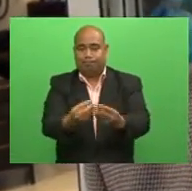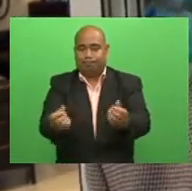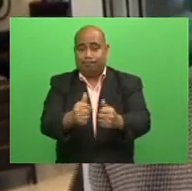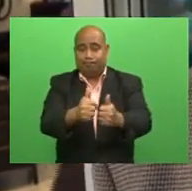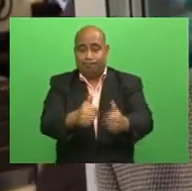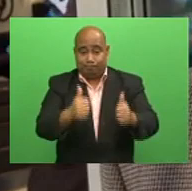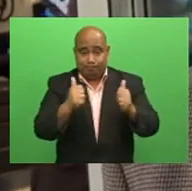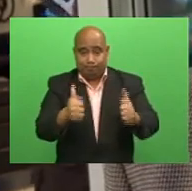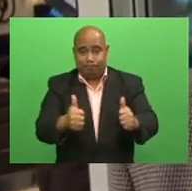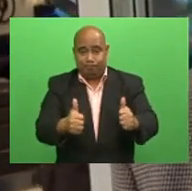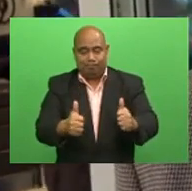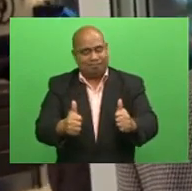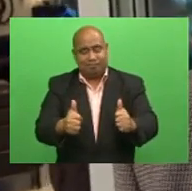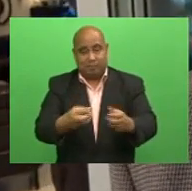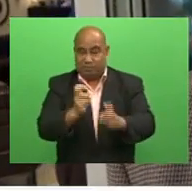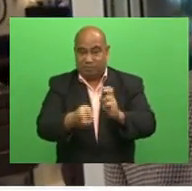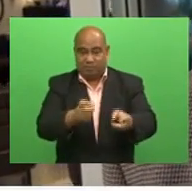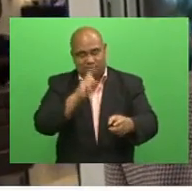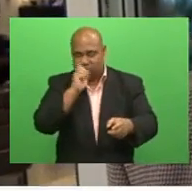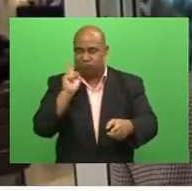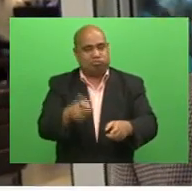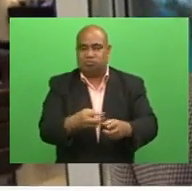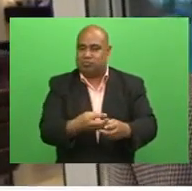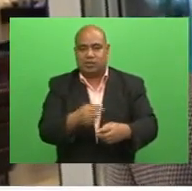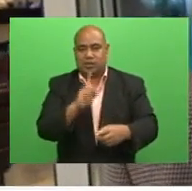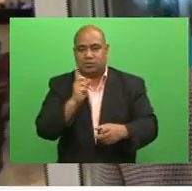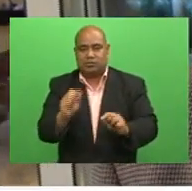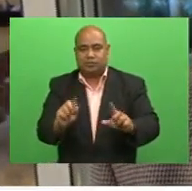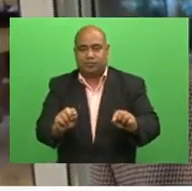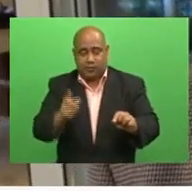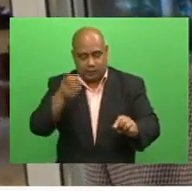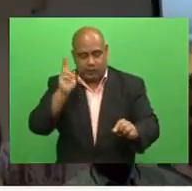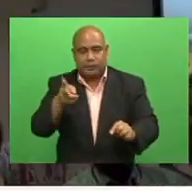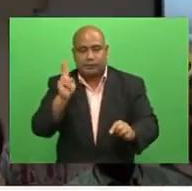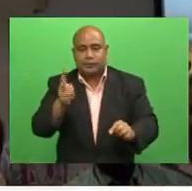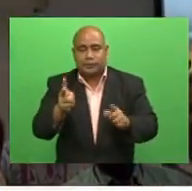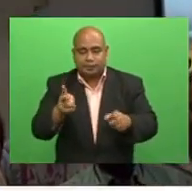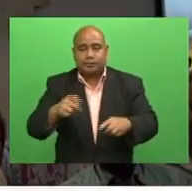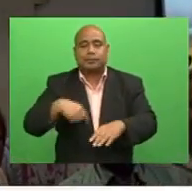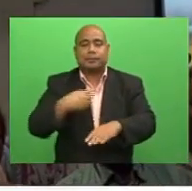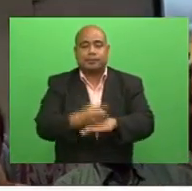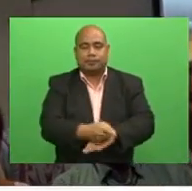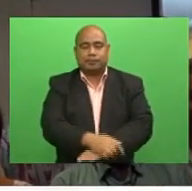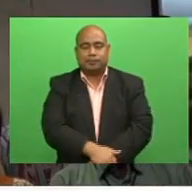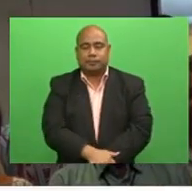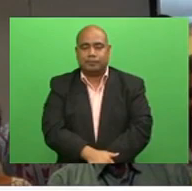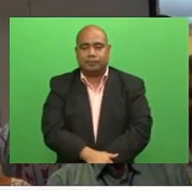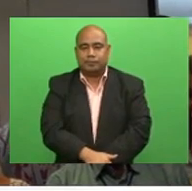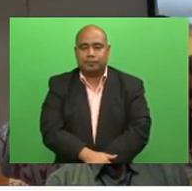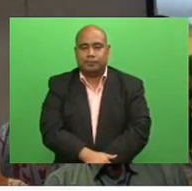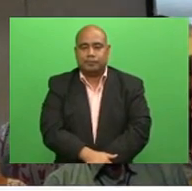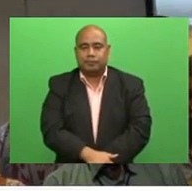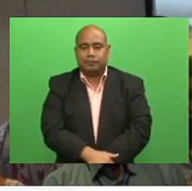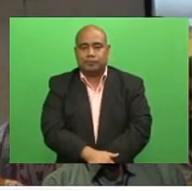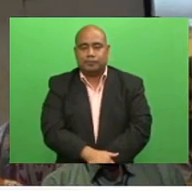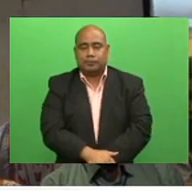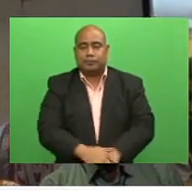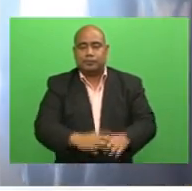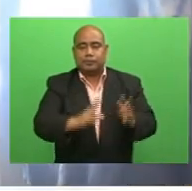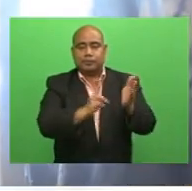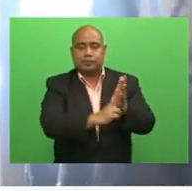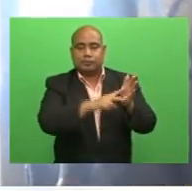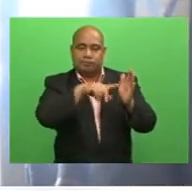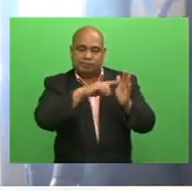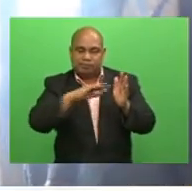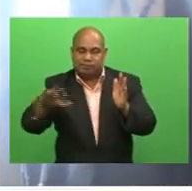everything, so we will reconvene early next week. Vijay Singh was today appointed acting president and